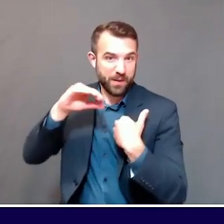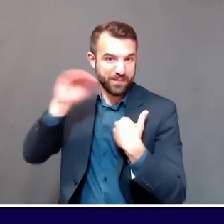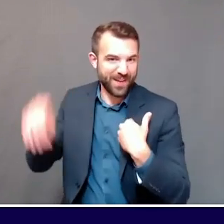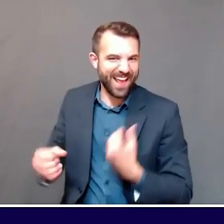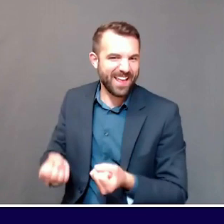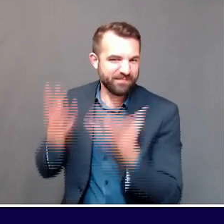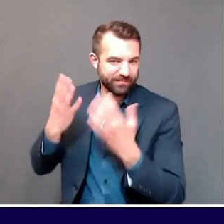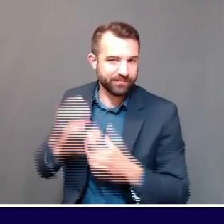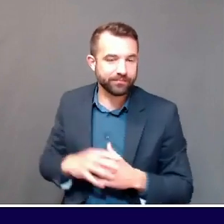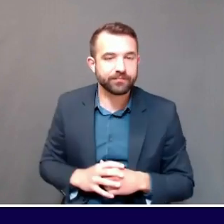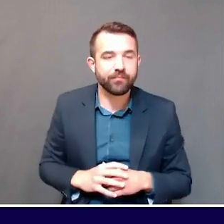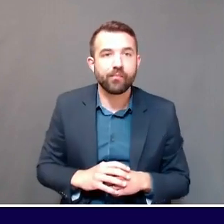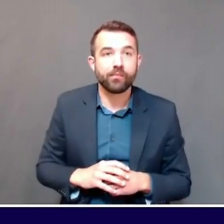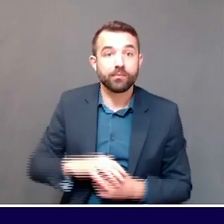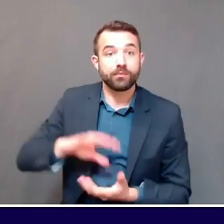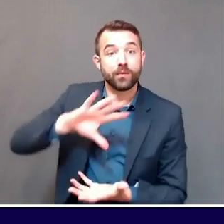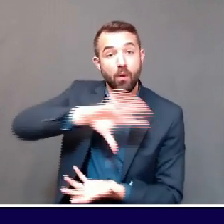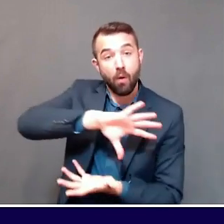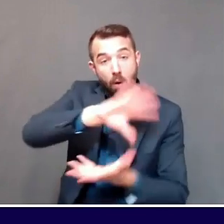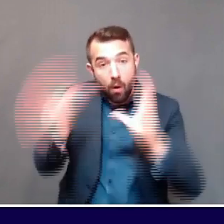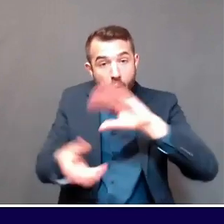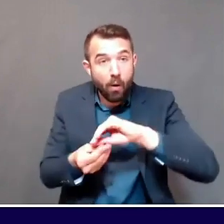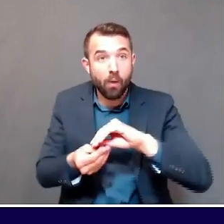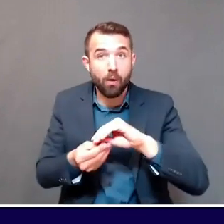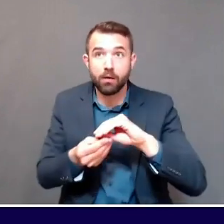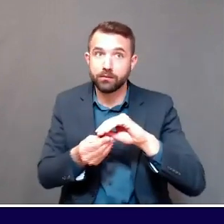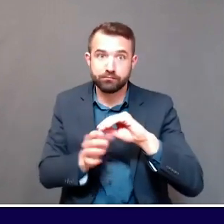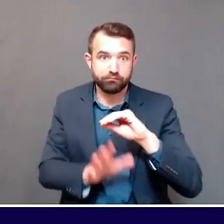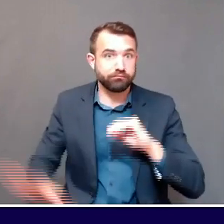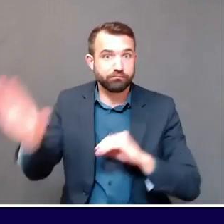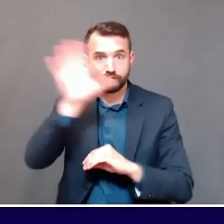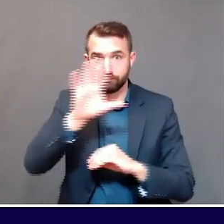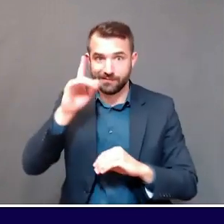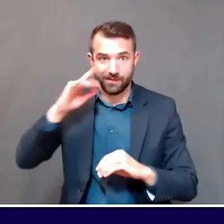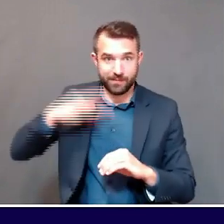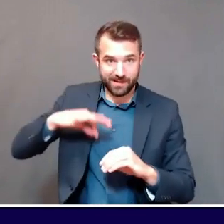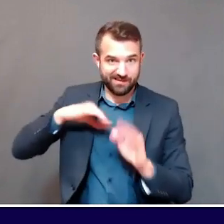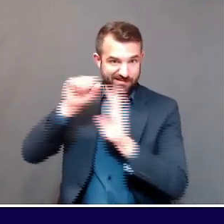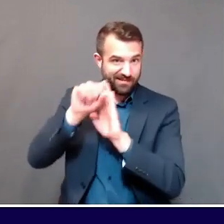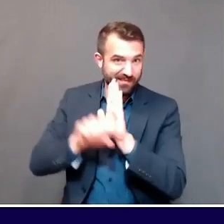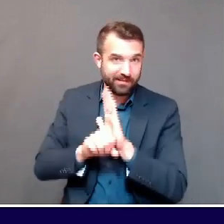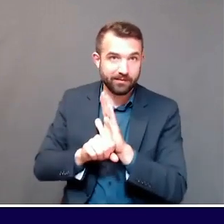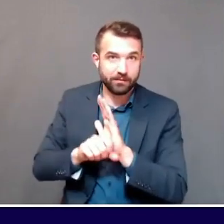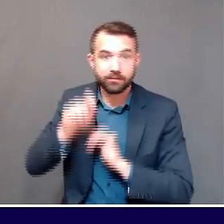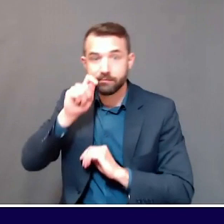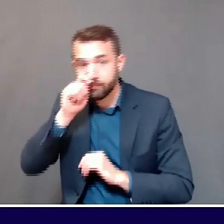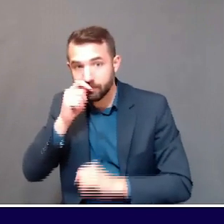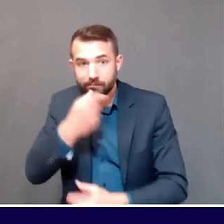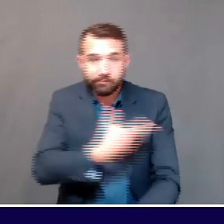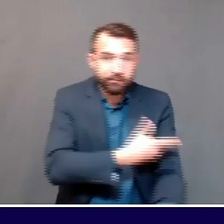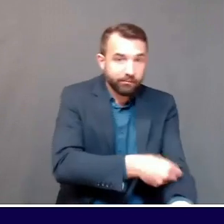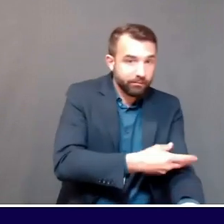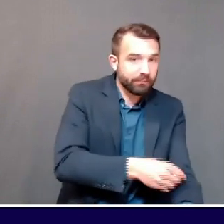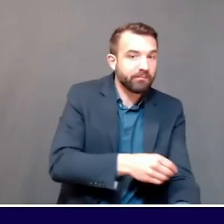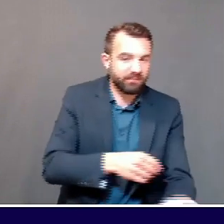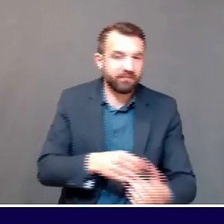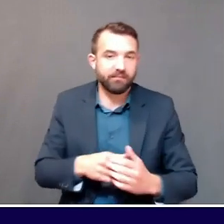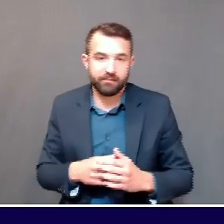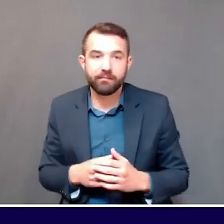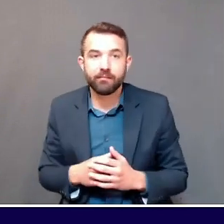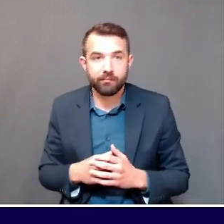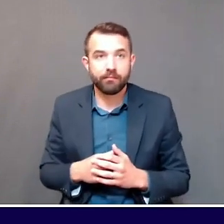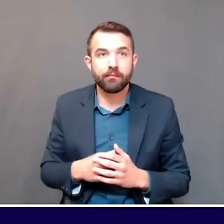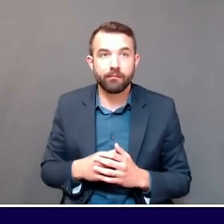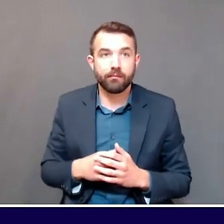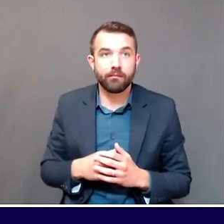Cumulatively, for all the tests that have been done across the state of Maine, our positivity rate for the molecular